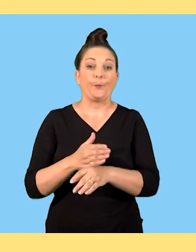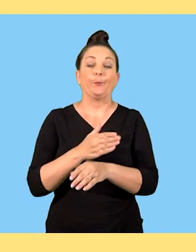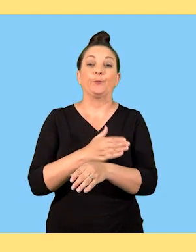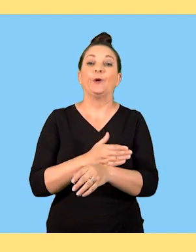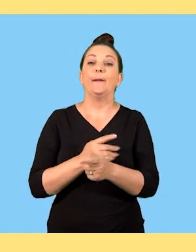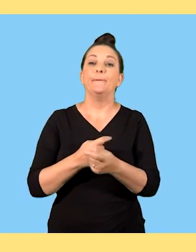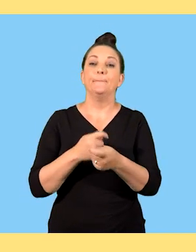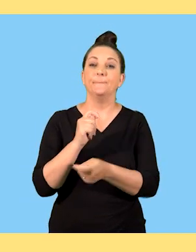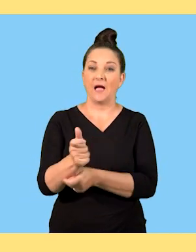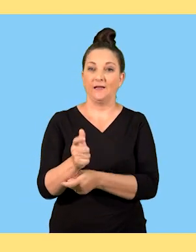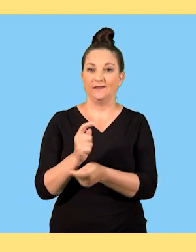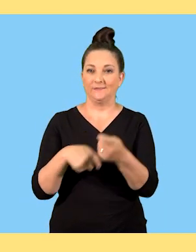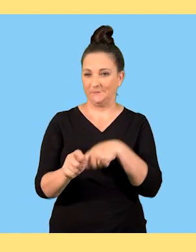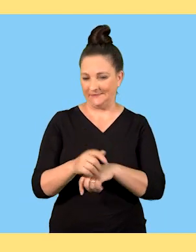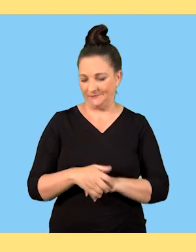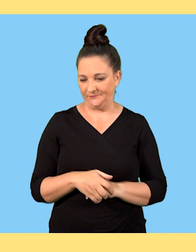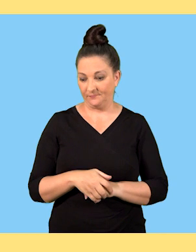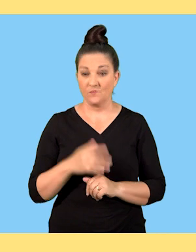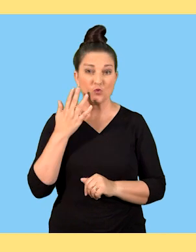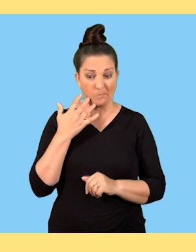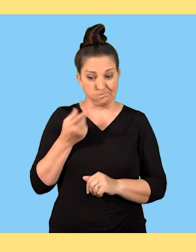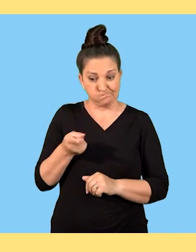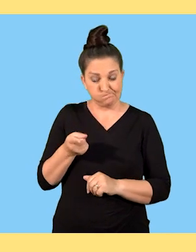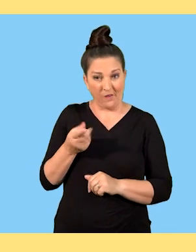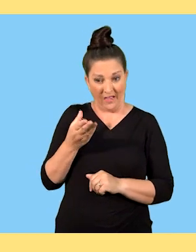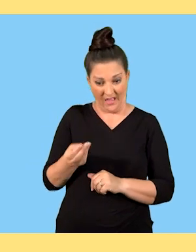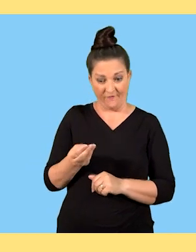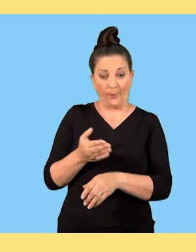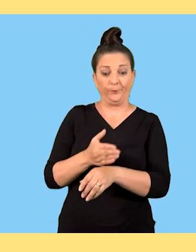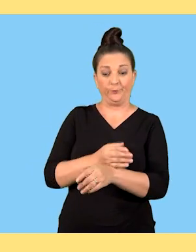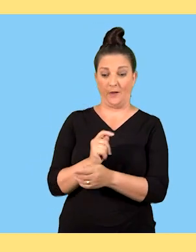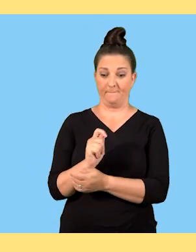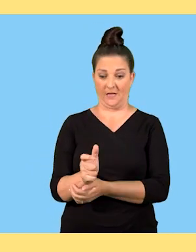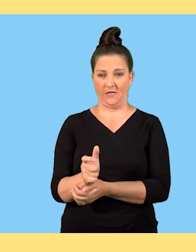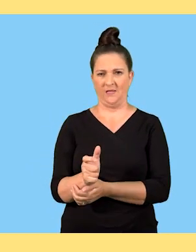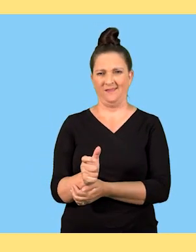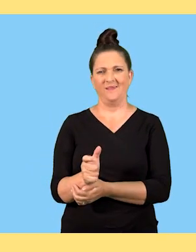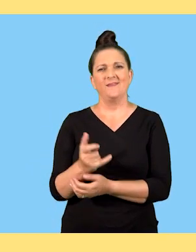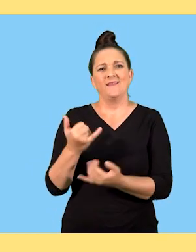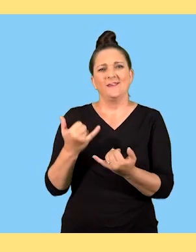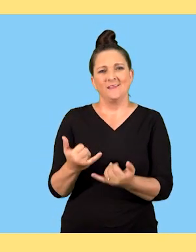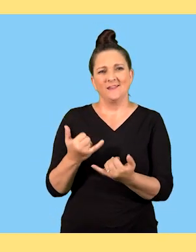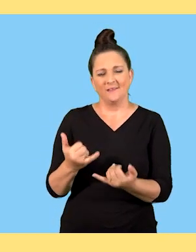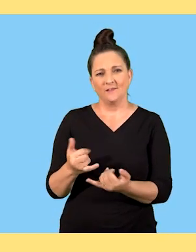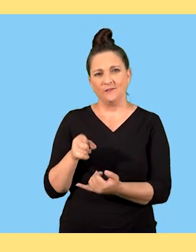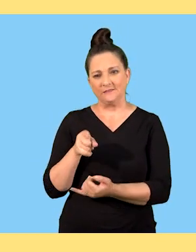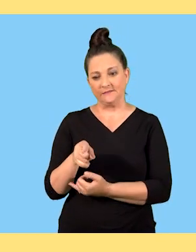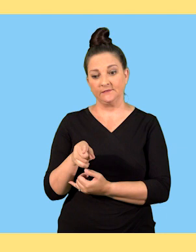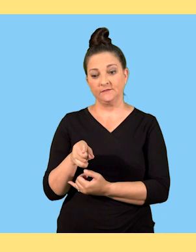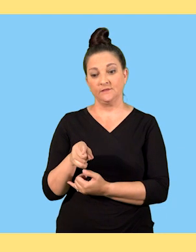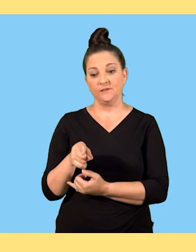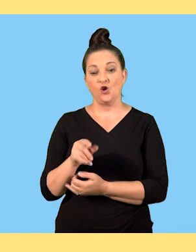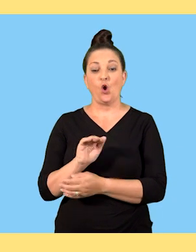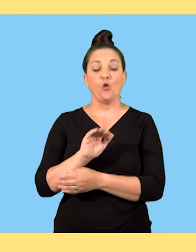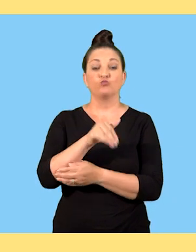a prepaid expense. When we have a prepaid expense, we will come now